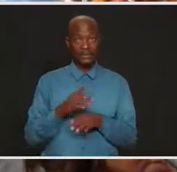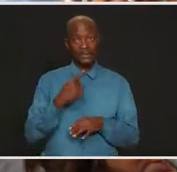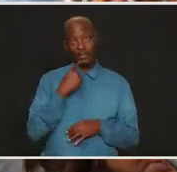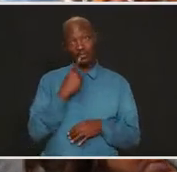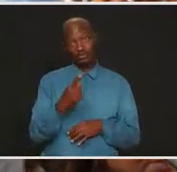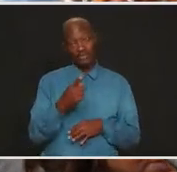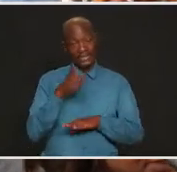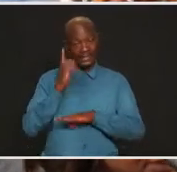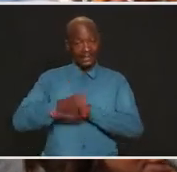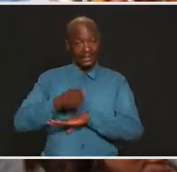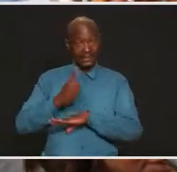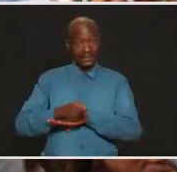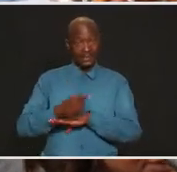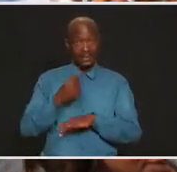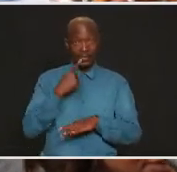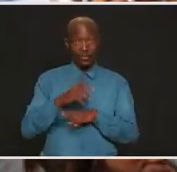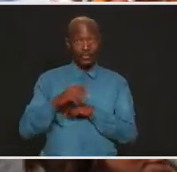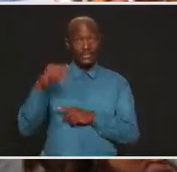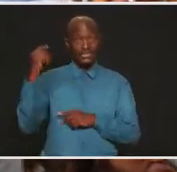punishment